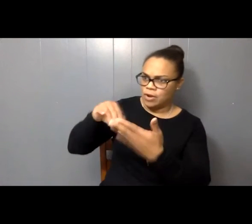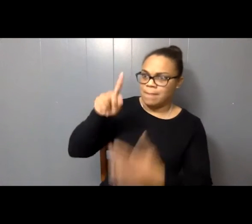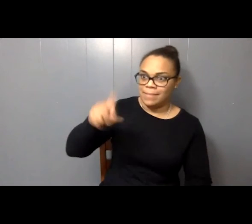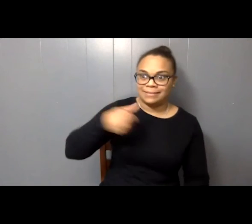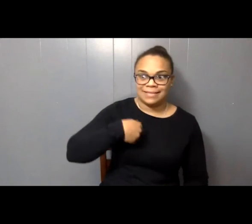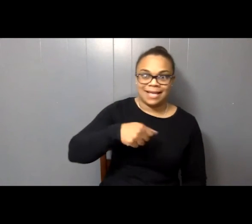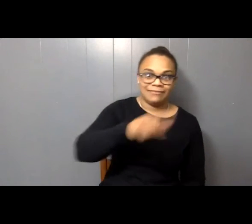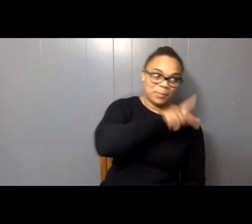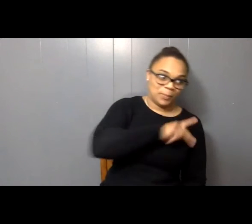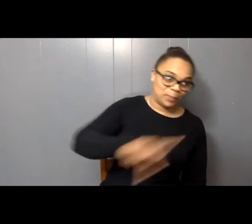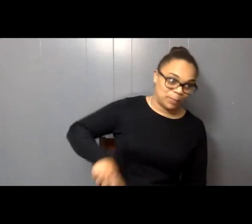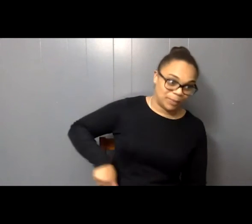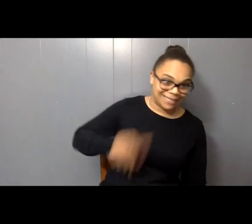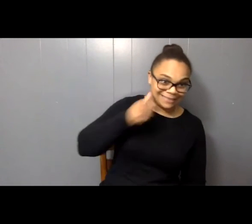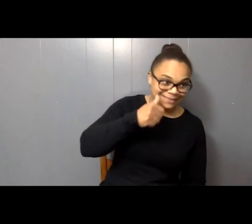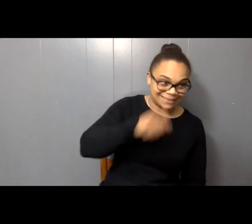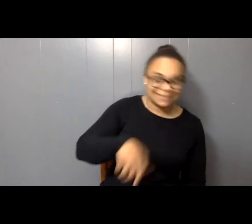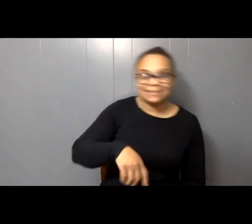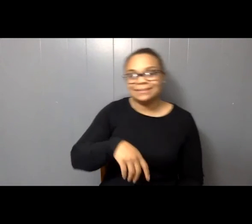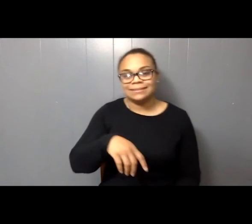that's just not true.